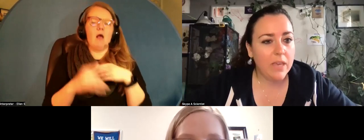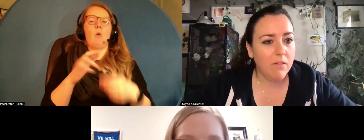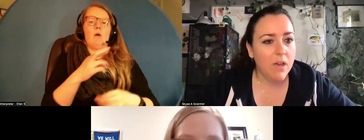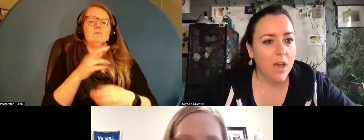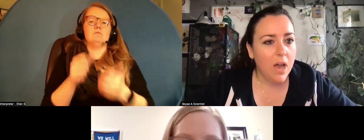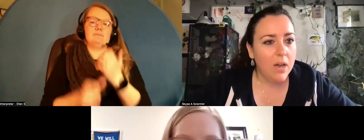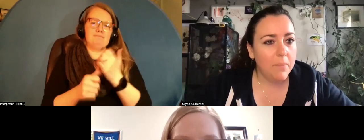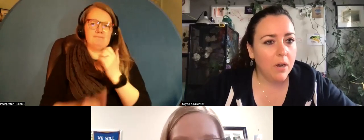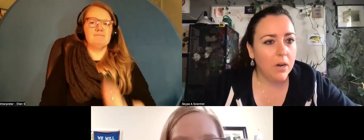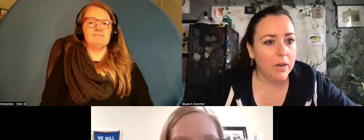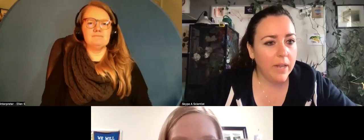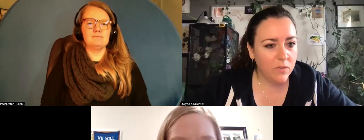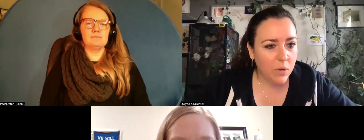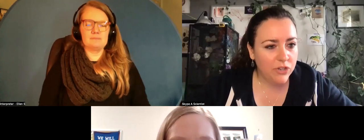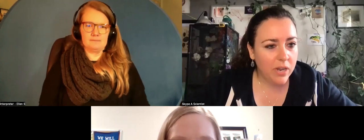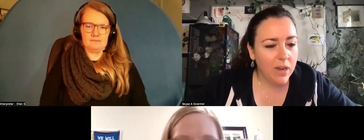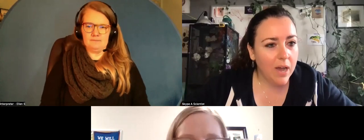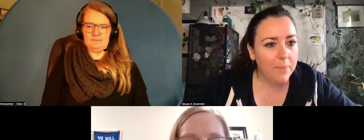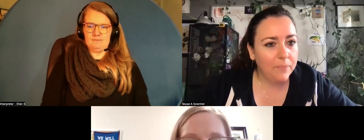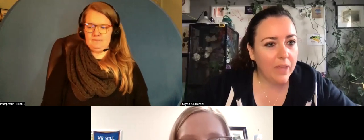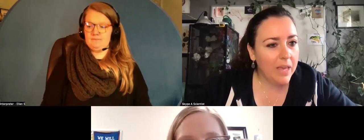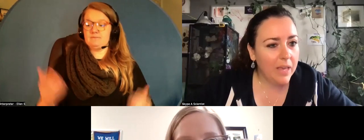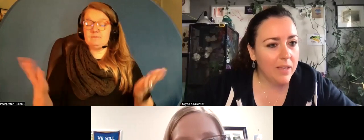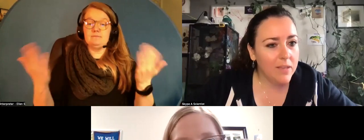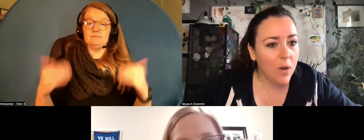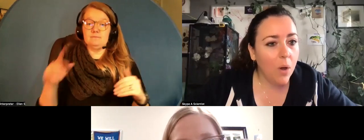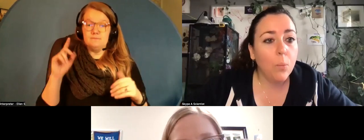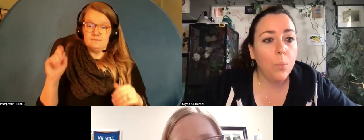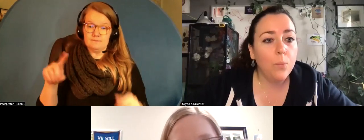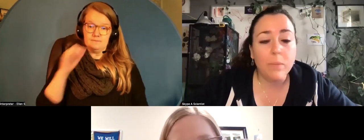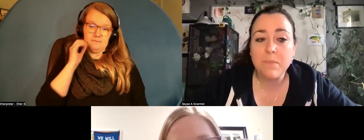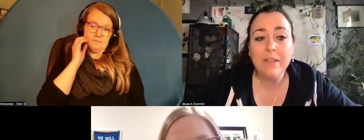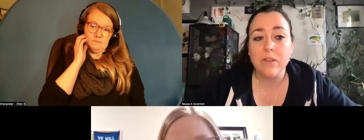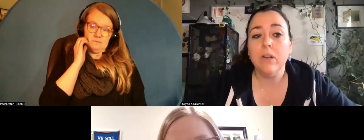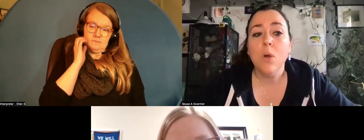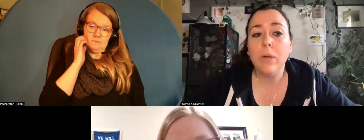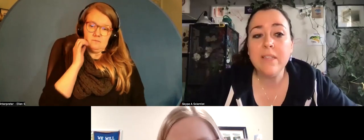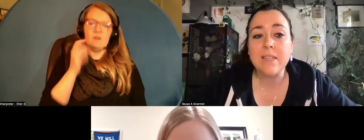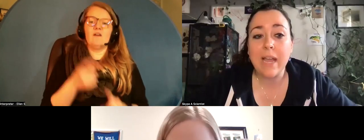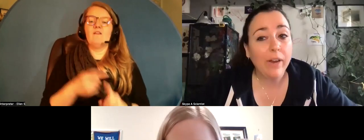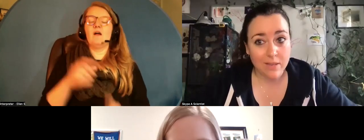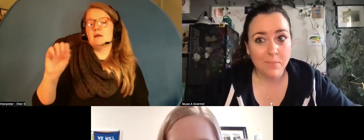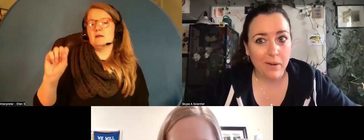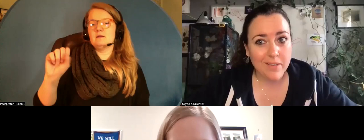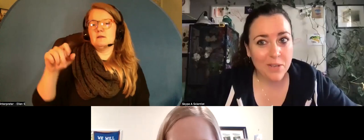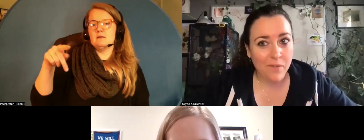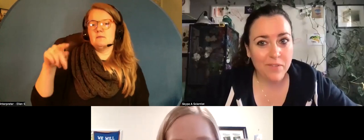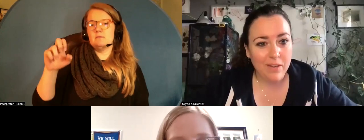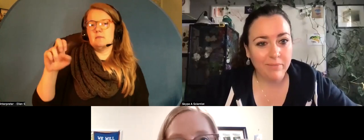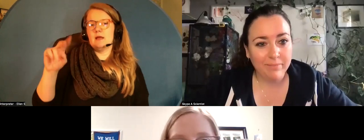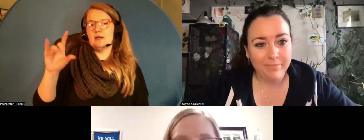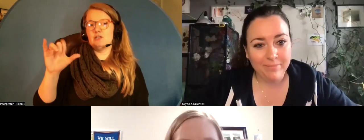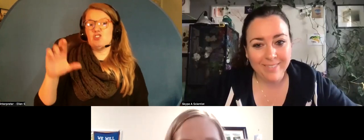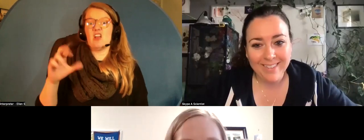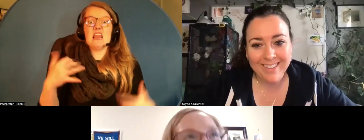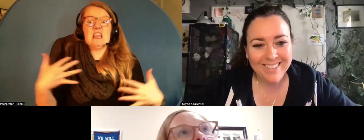Cool, thank you. Our next question is from Spencer. What's the scariest parasite you've ever